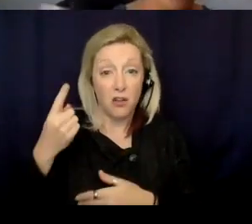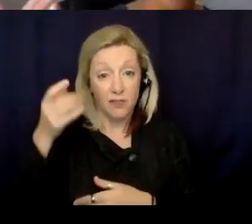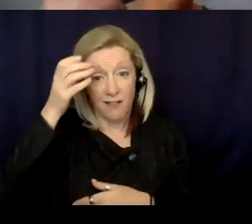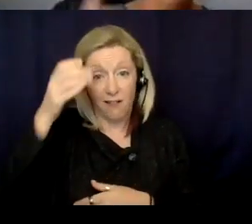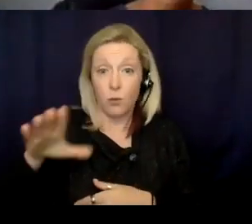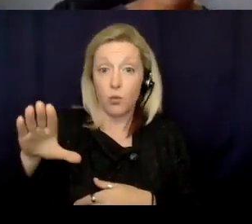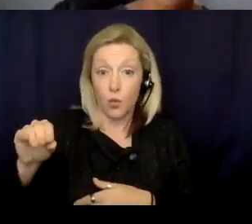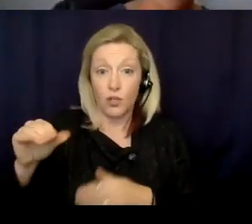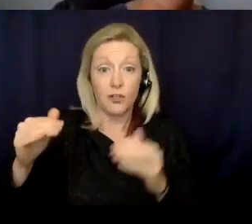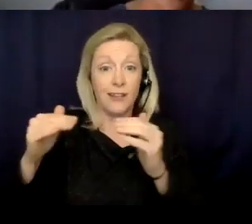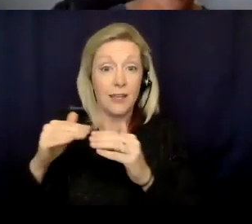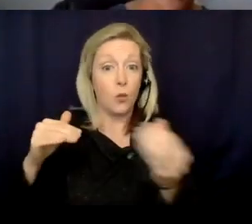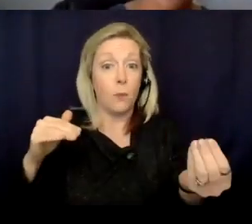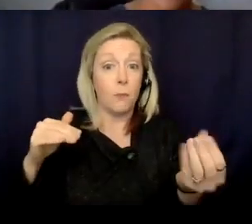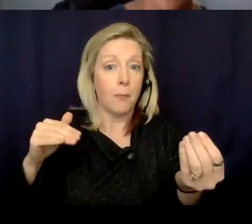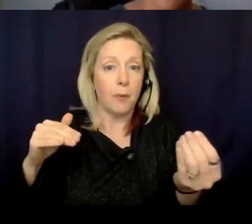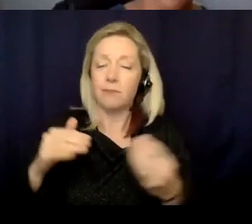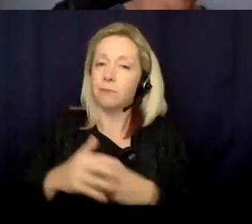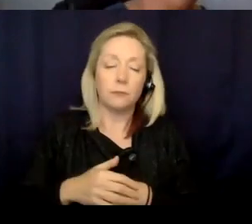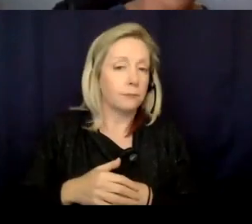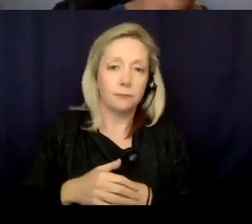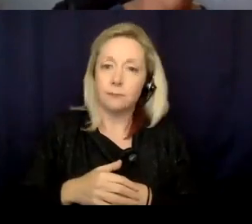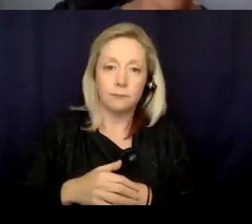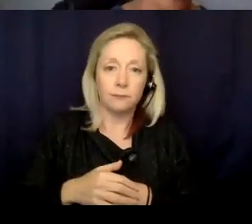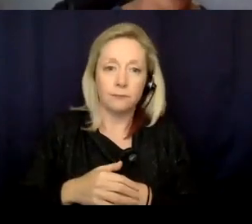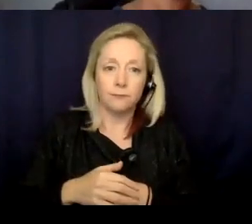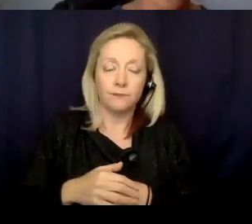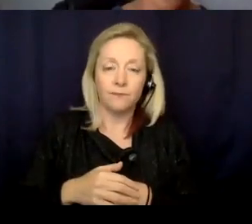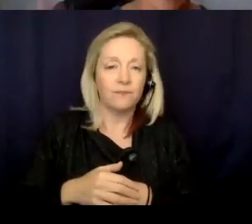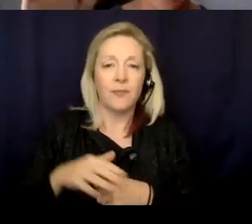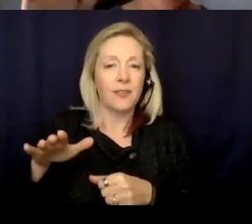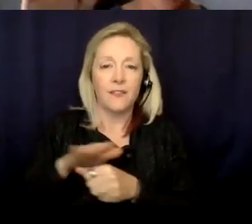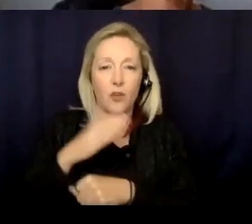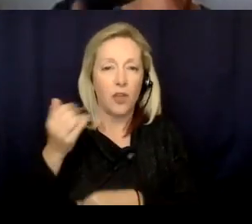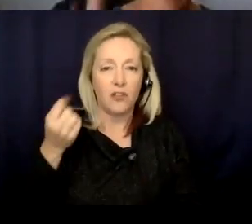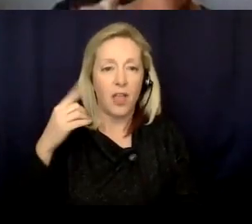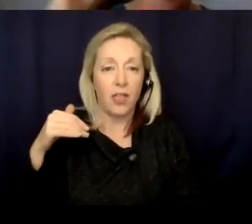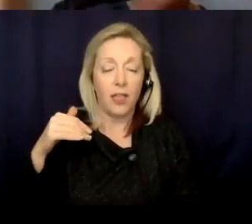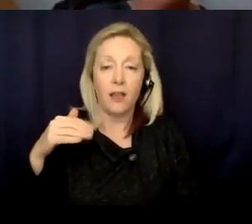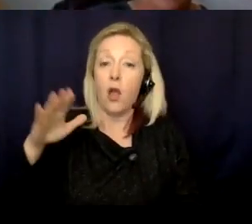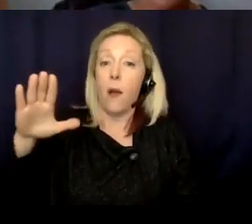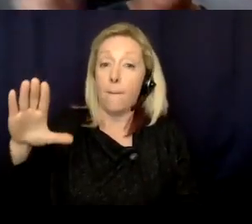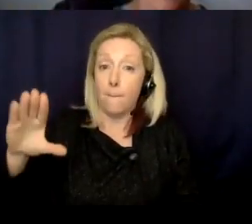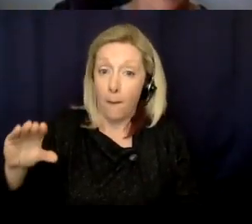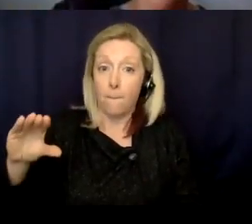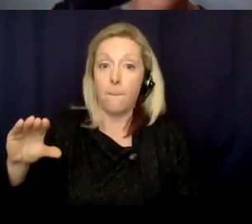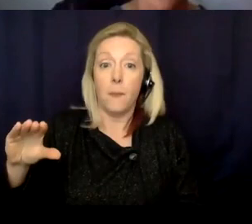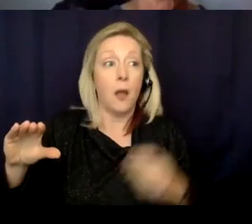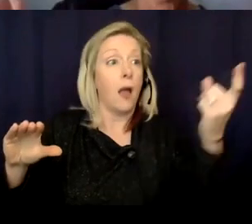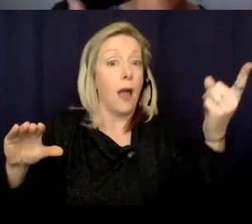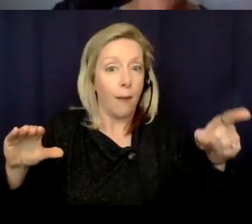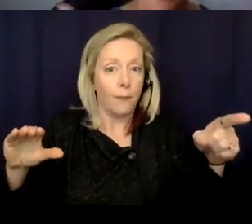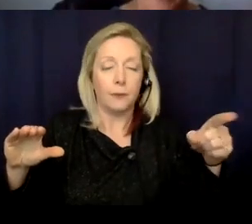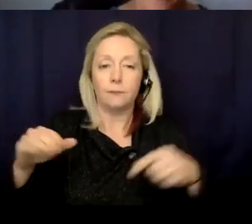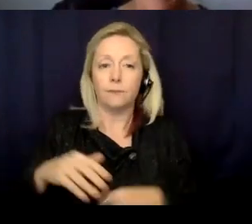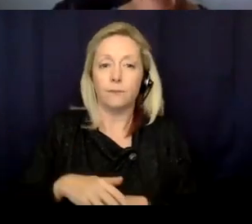yet. So we're having them do those things, but they may not understand when I do this, that's going to happen,